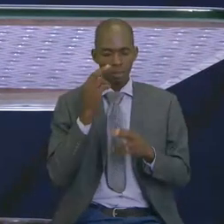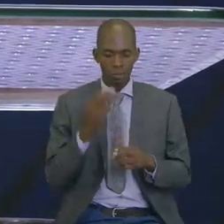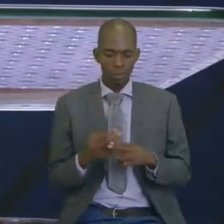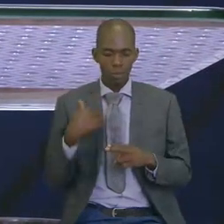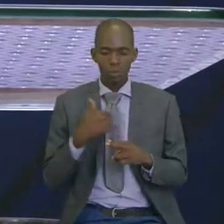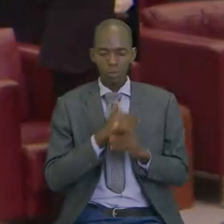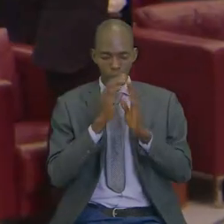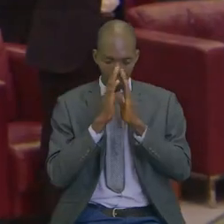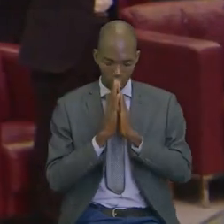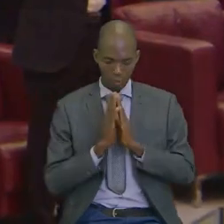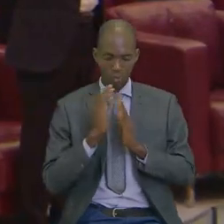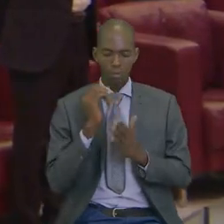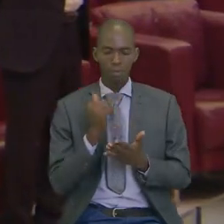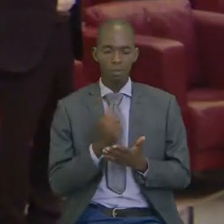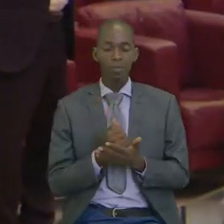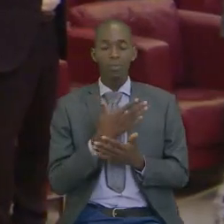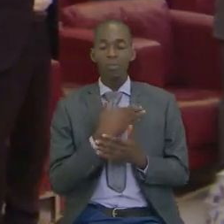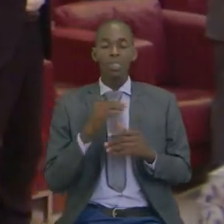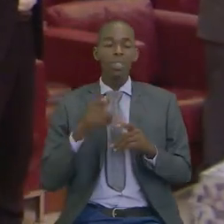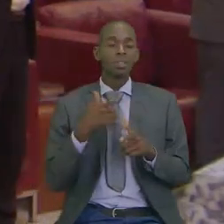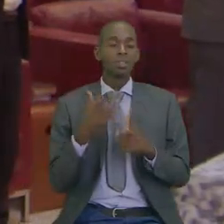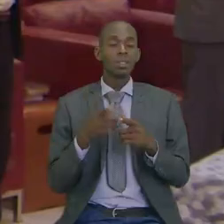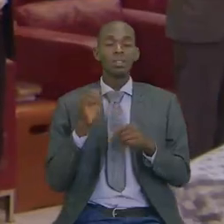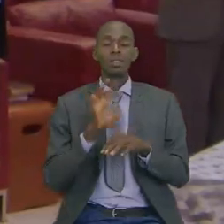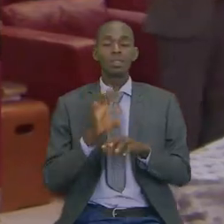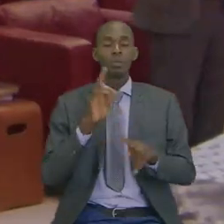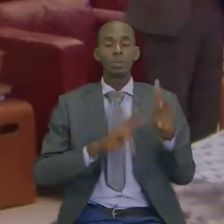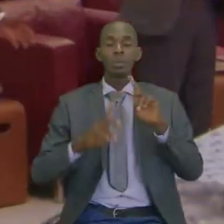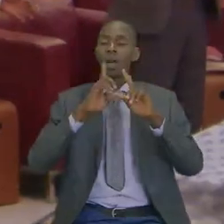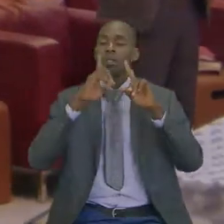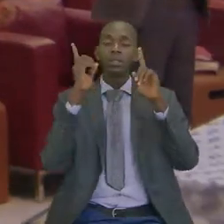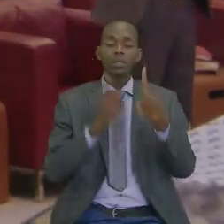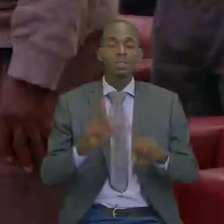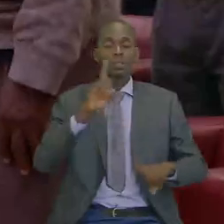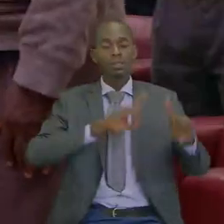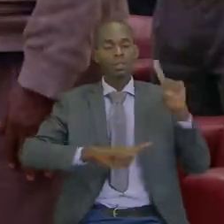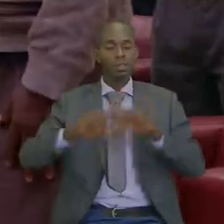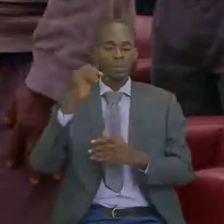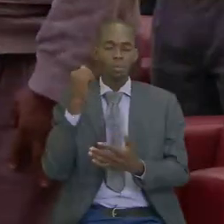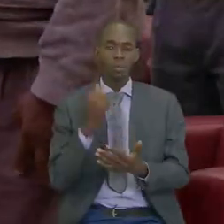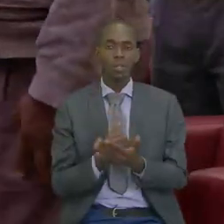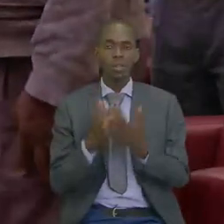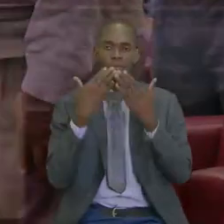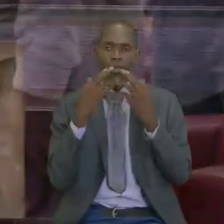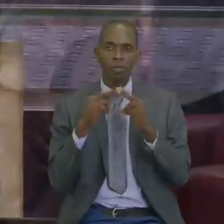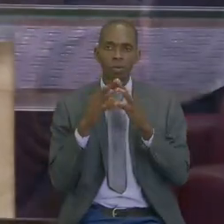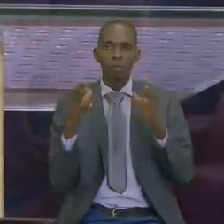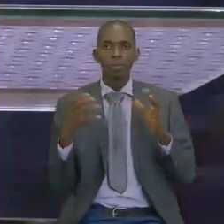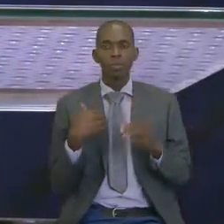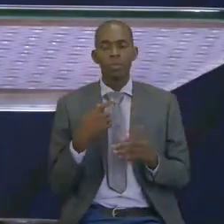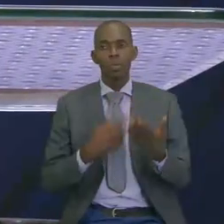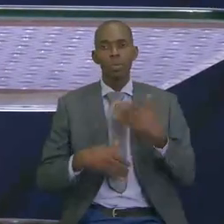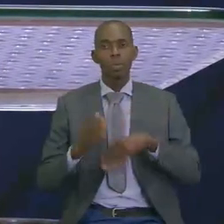name we pray. And the church said, amen. Amen. Thank you very much. We're coming back